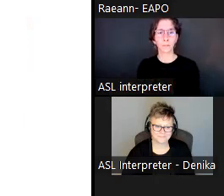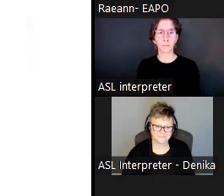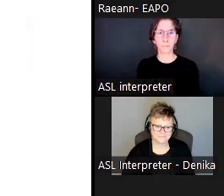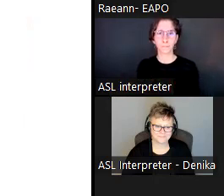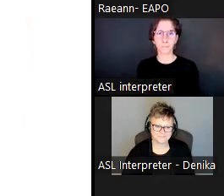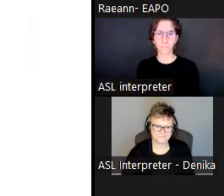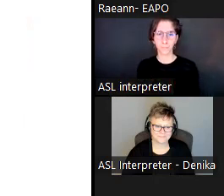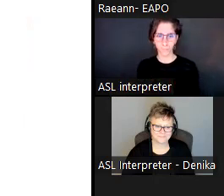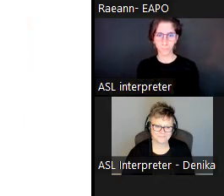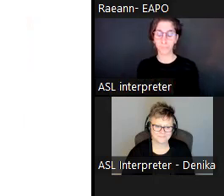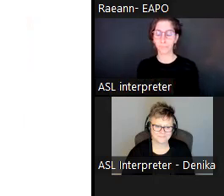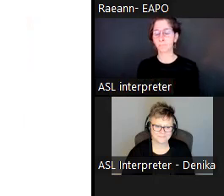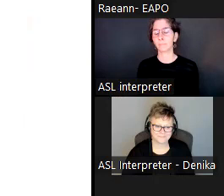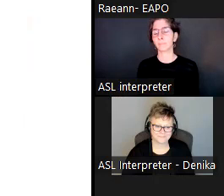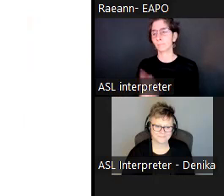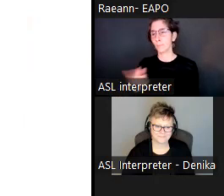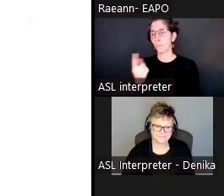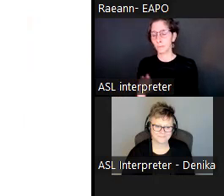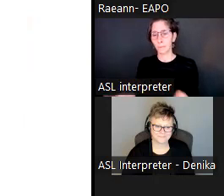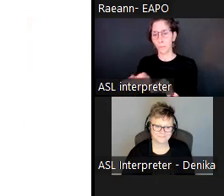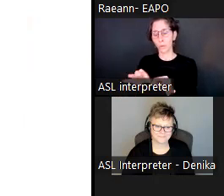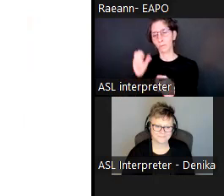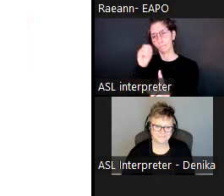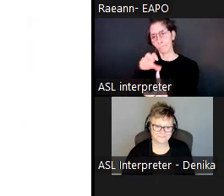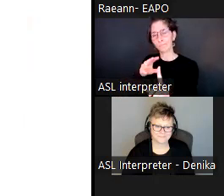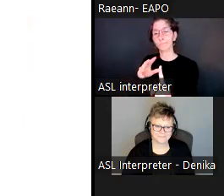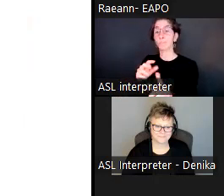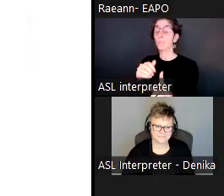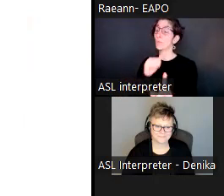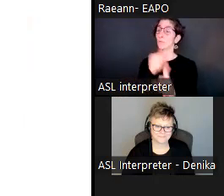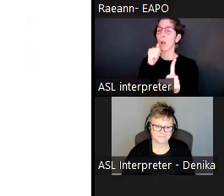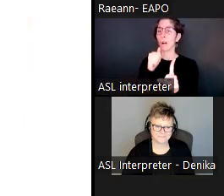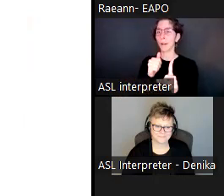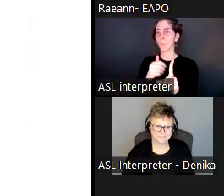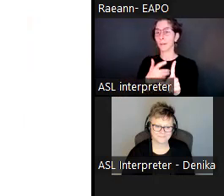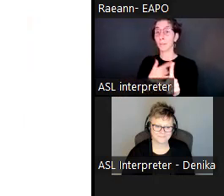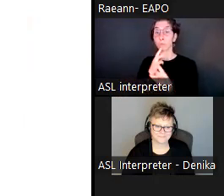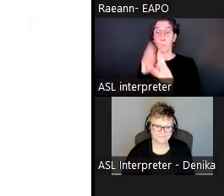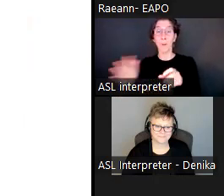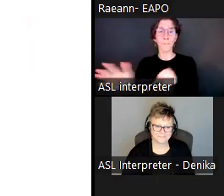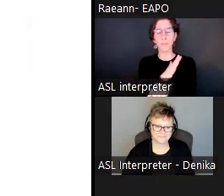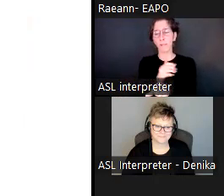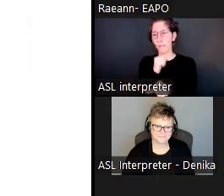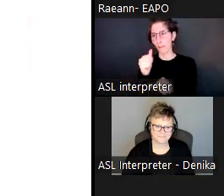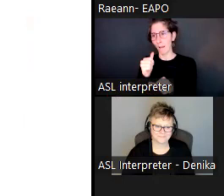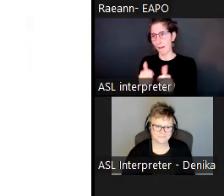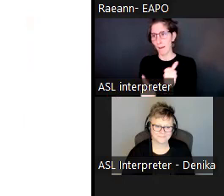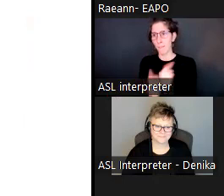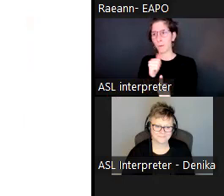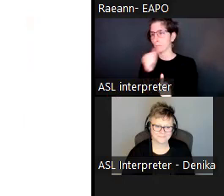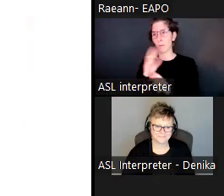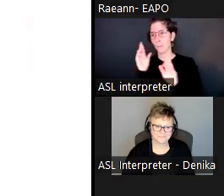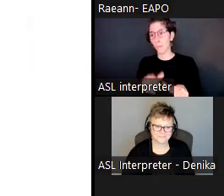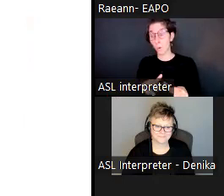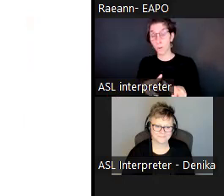So we always say that fraud is underreported. So it's estimated that less than 5% of fraud is reported